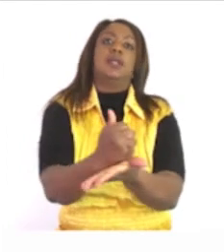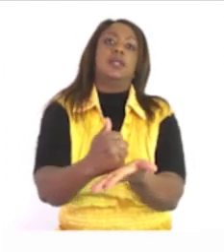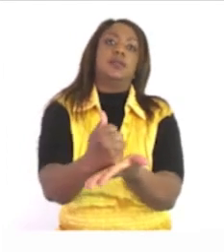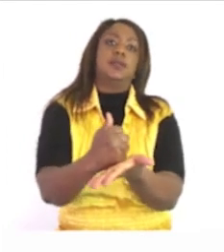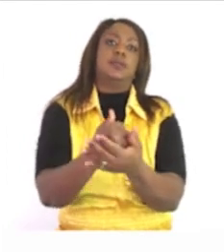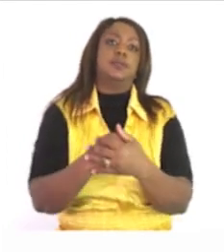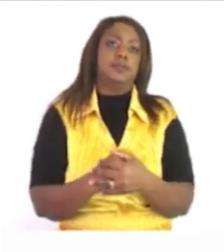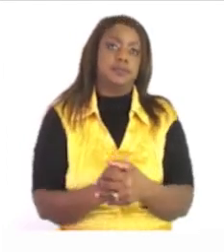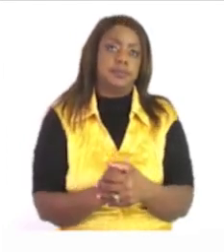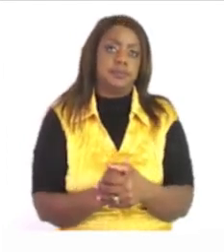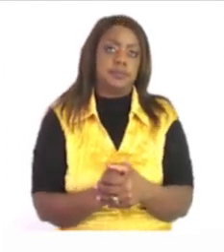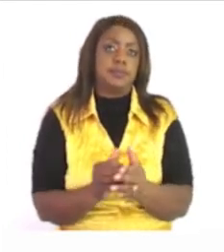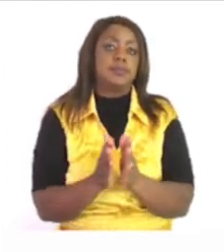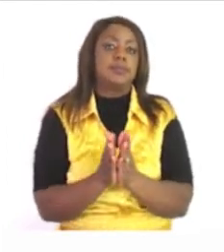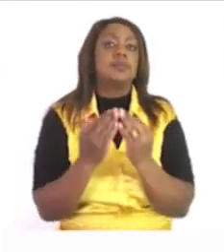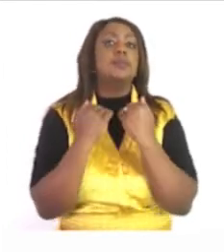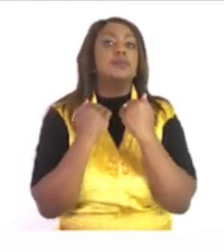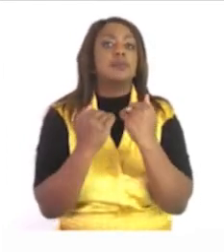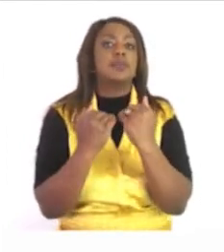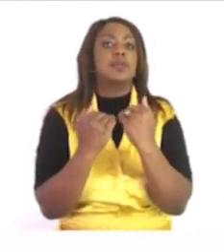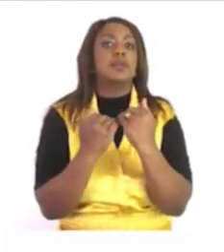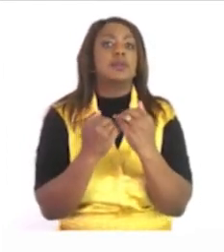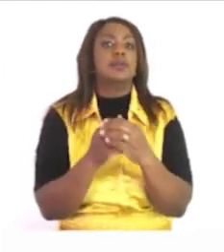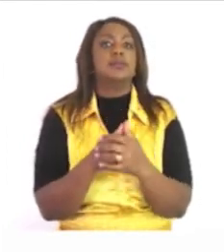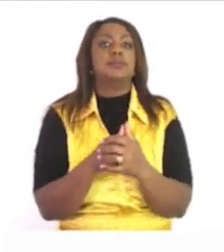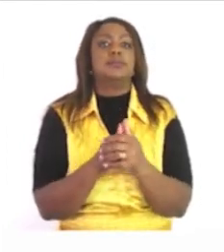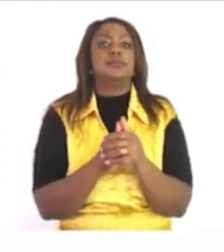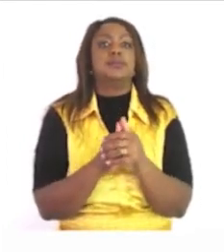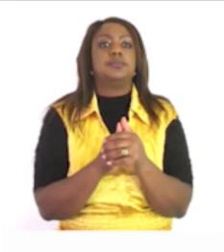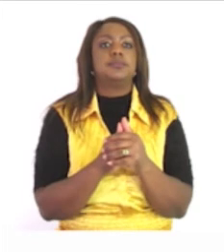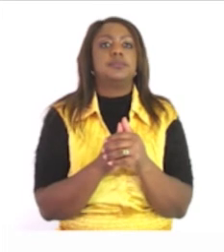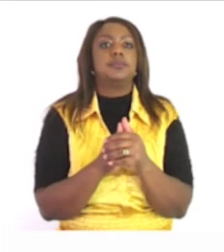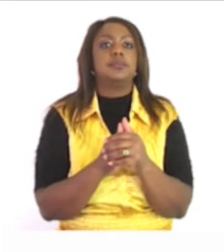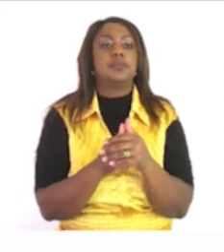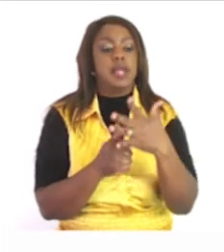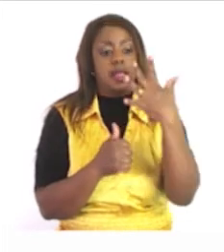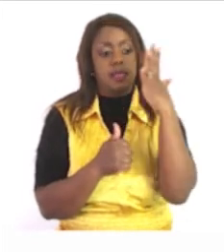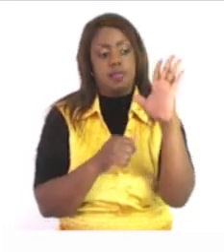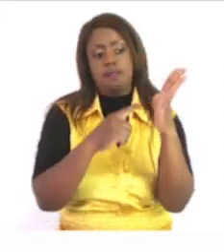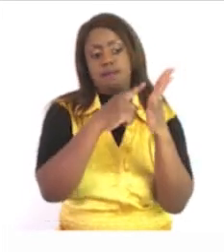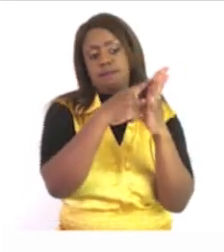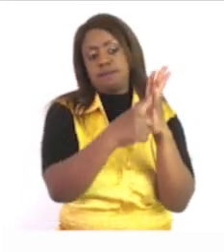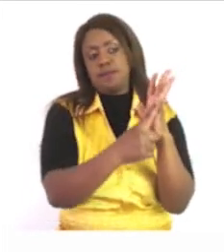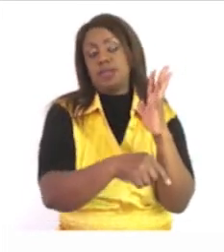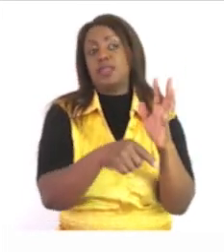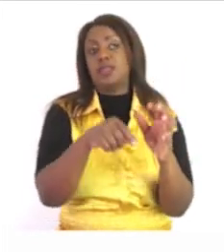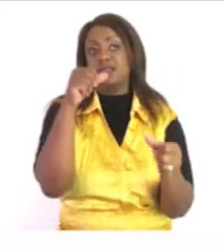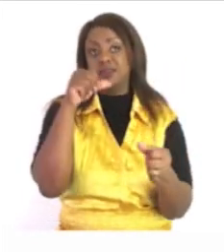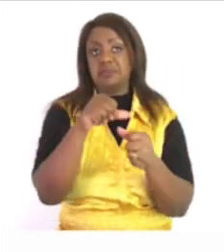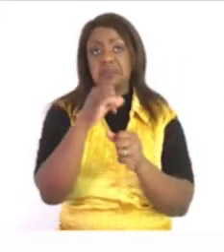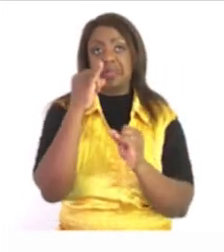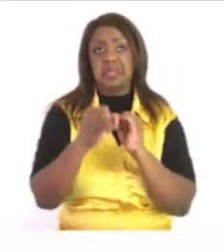hands, wash your hands with soap and running water. Then the very last disease we will be focusing on today